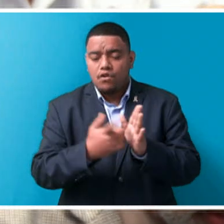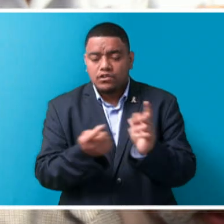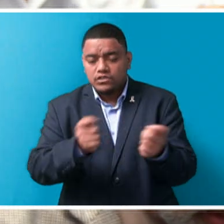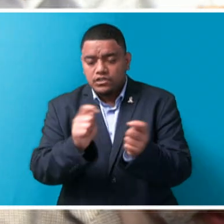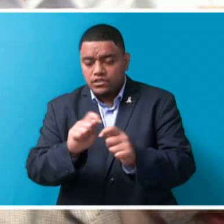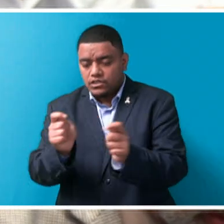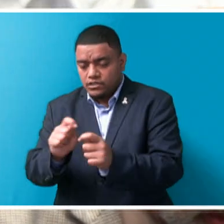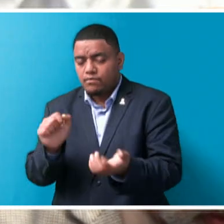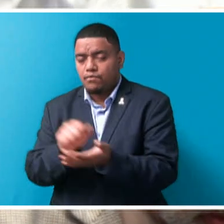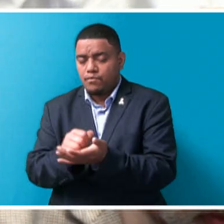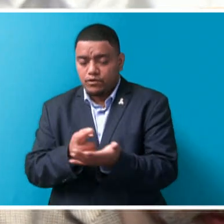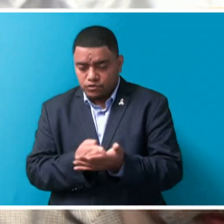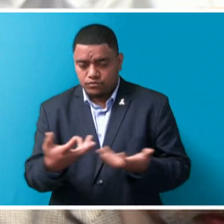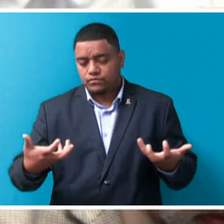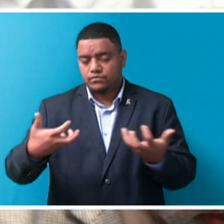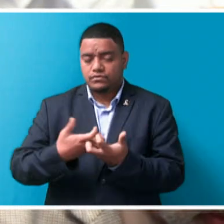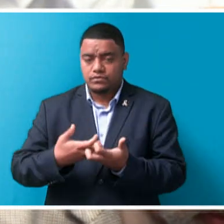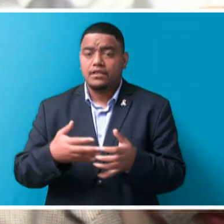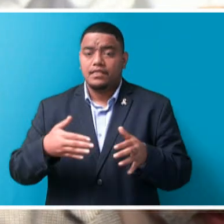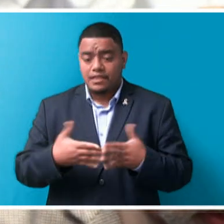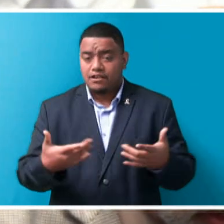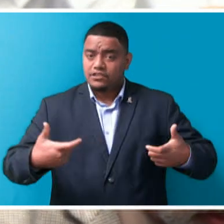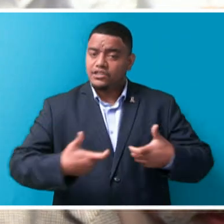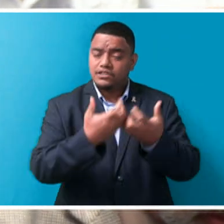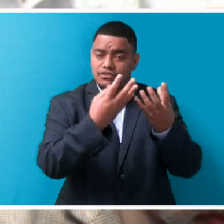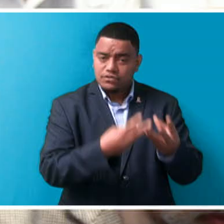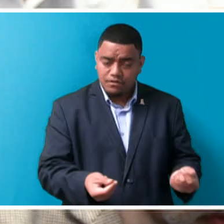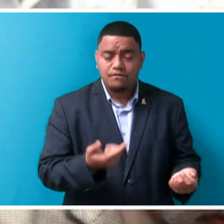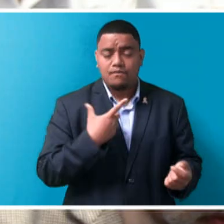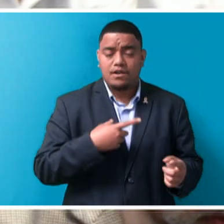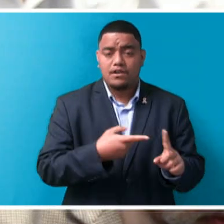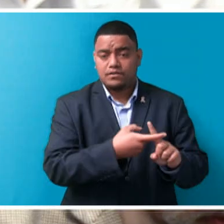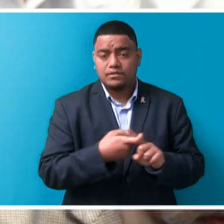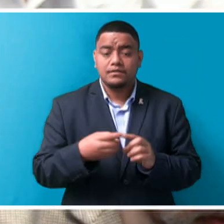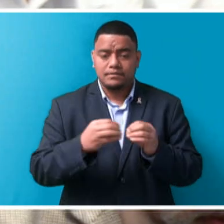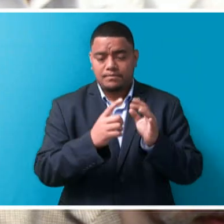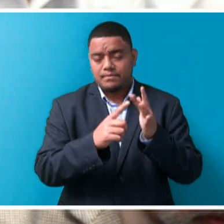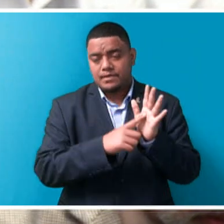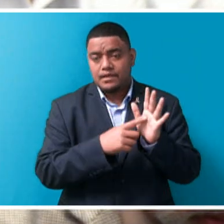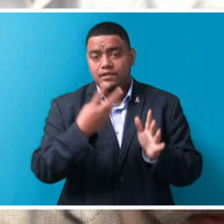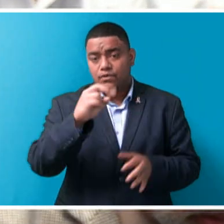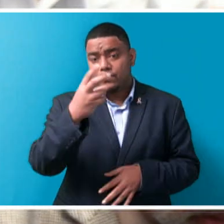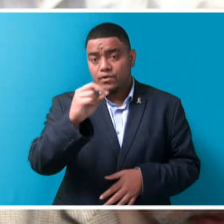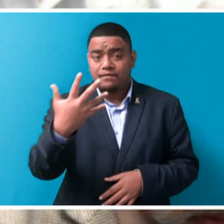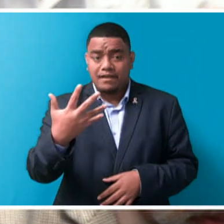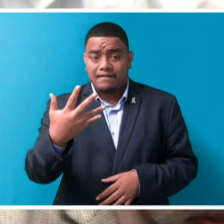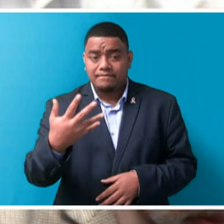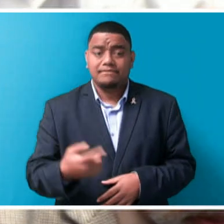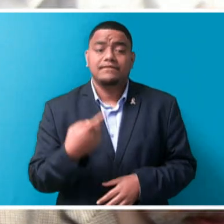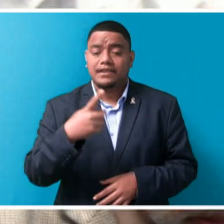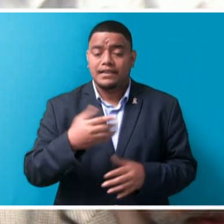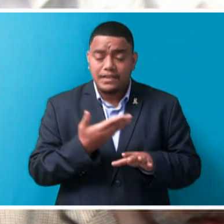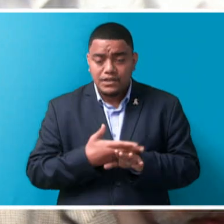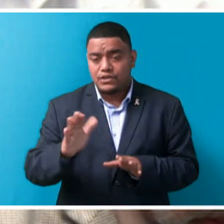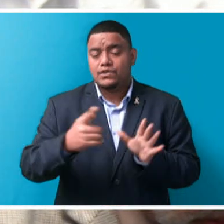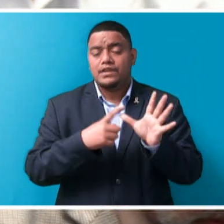truly functional. We've now overcome those challenges through the Adoption Amendment Act 2025, alongside the newly